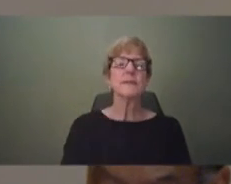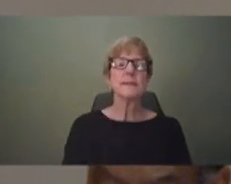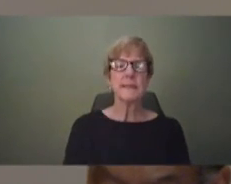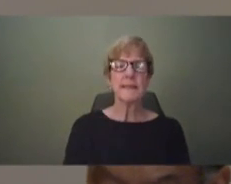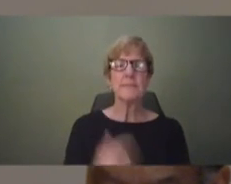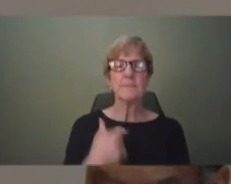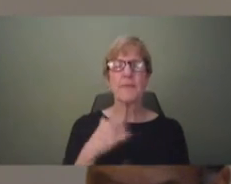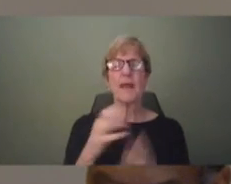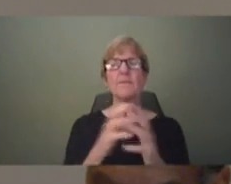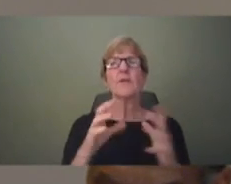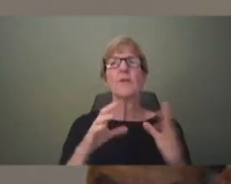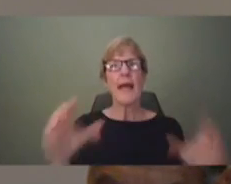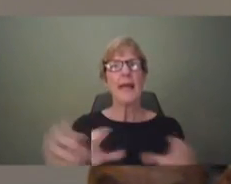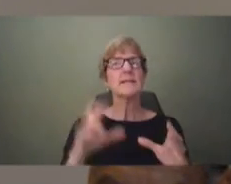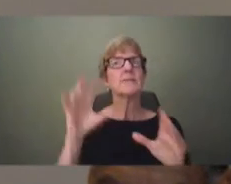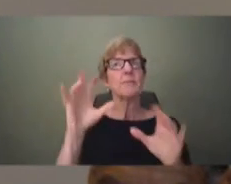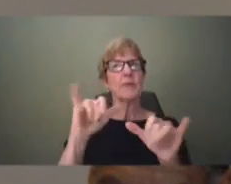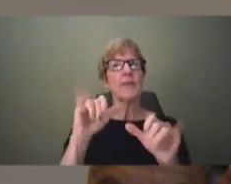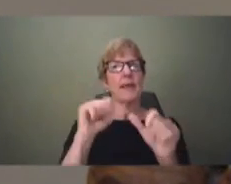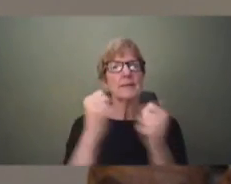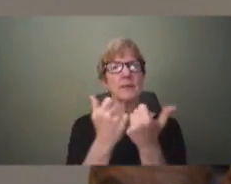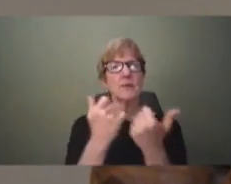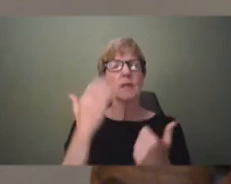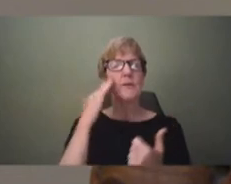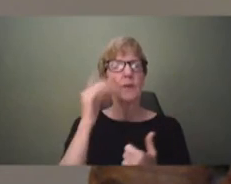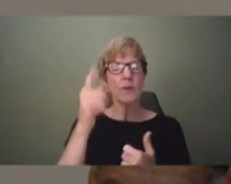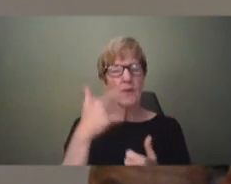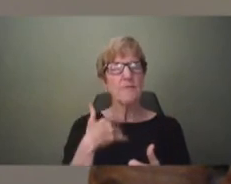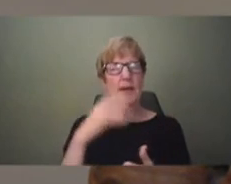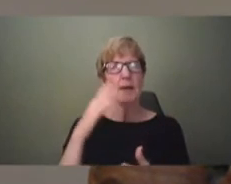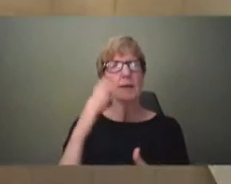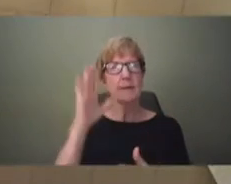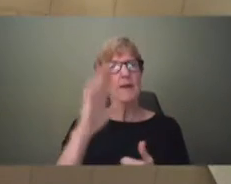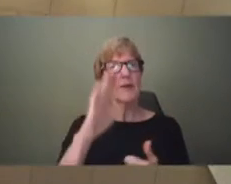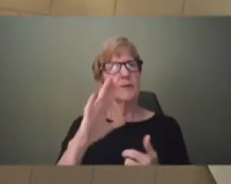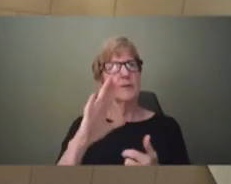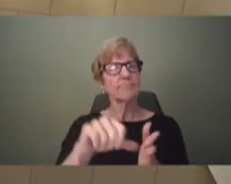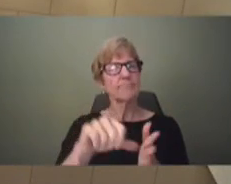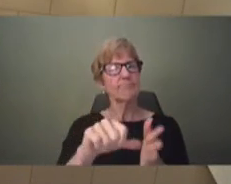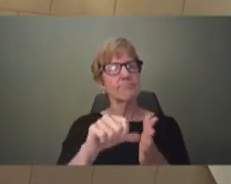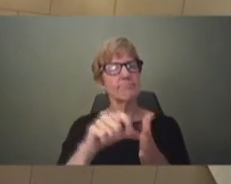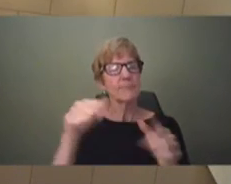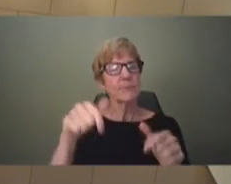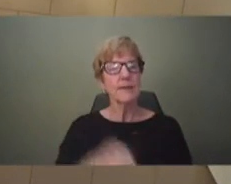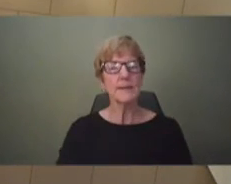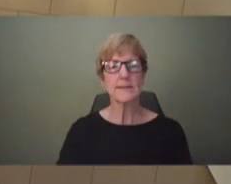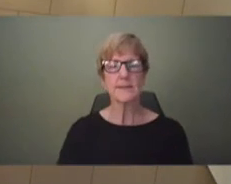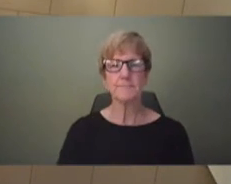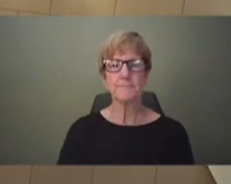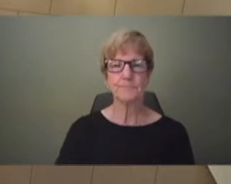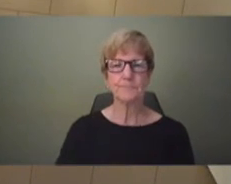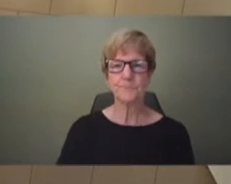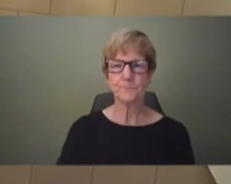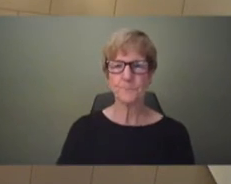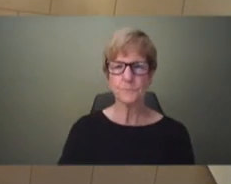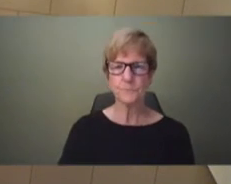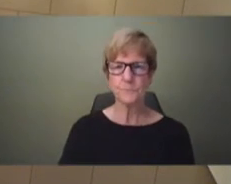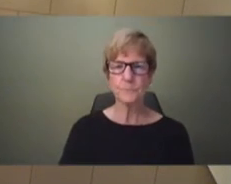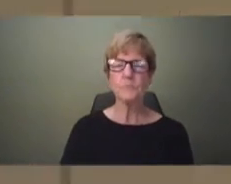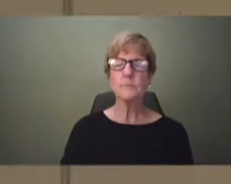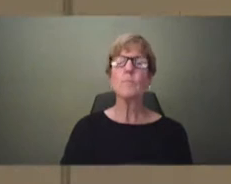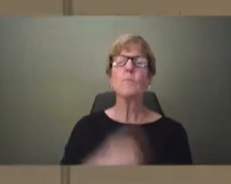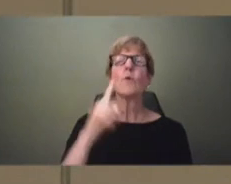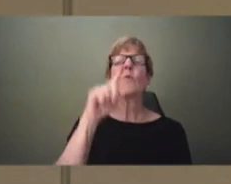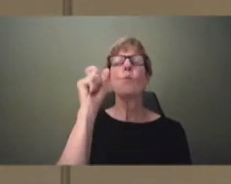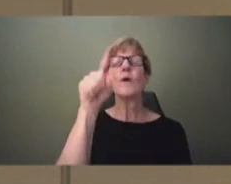that Association so I know that they've had their Thum print on this thank you may I just have one question or